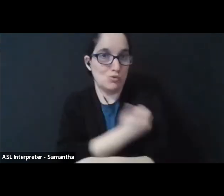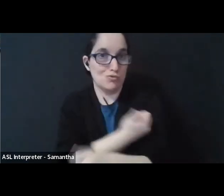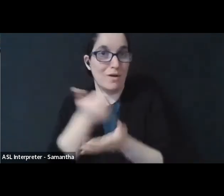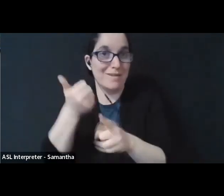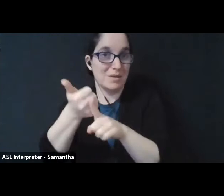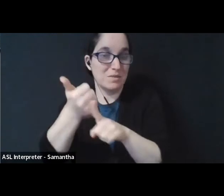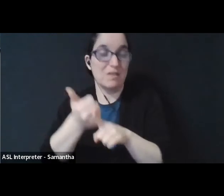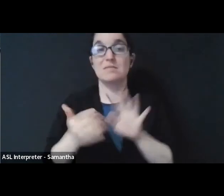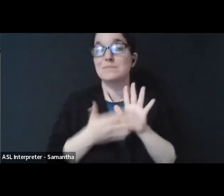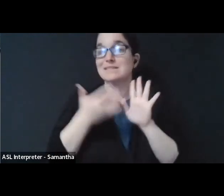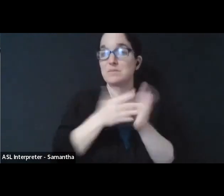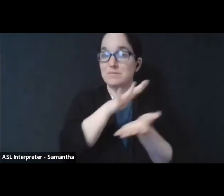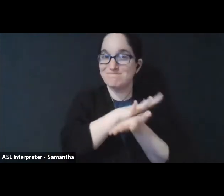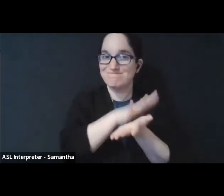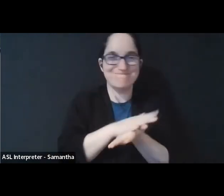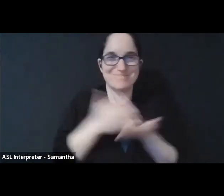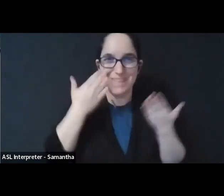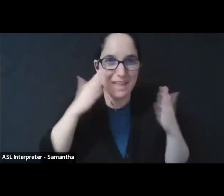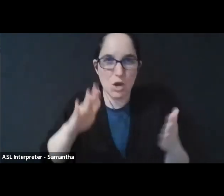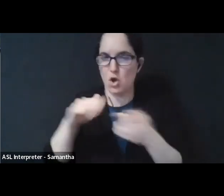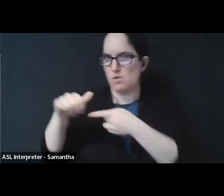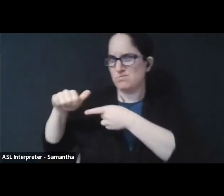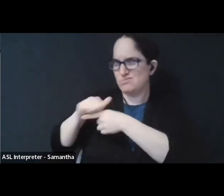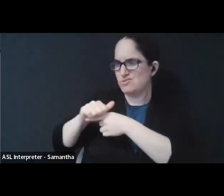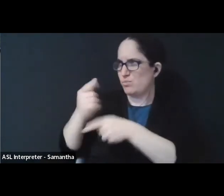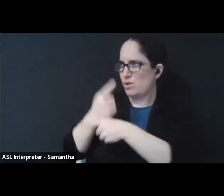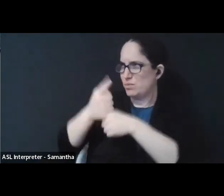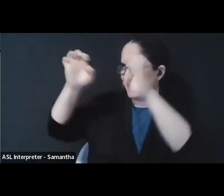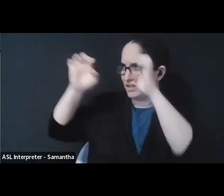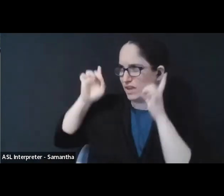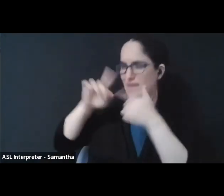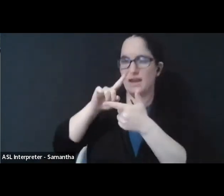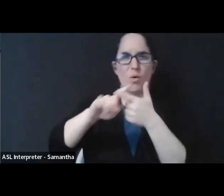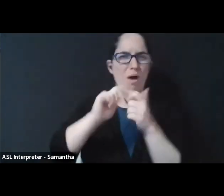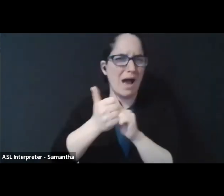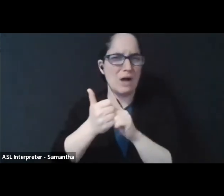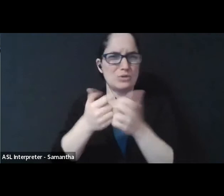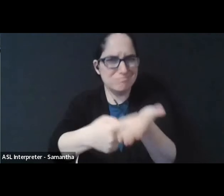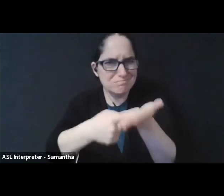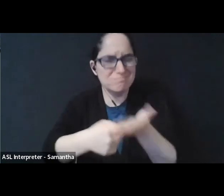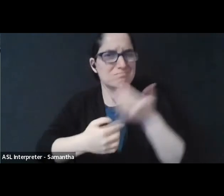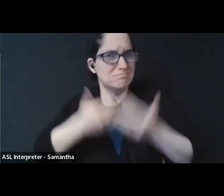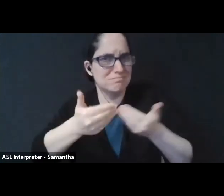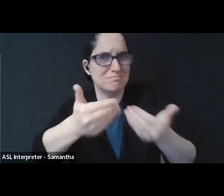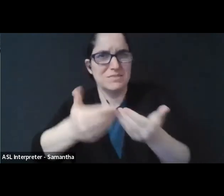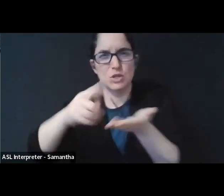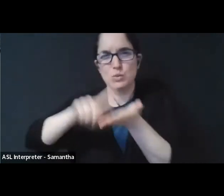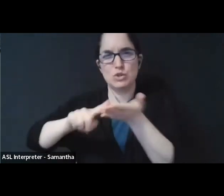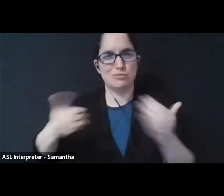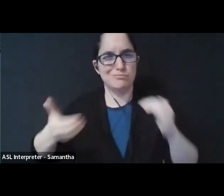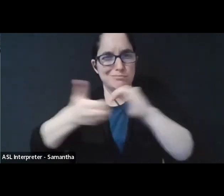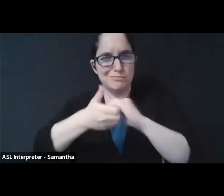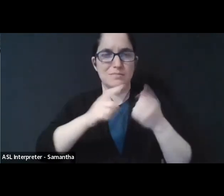accustomed, incentivized, or trained to work collaboratively with people who use drugs as research partners. This panel will make the moral, political,